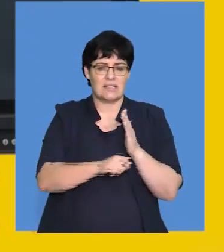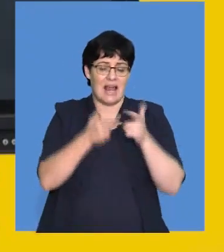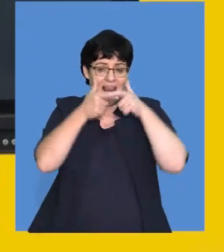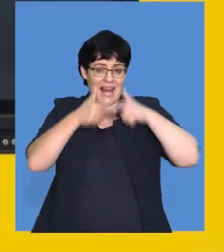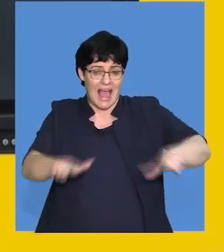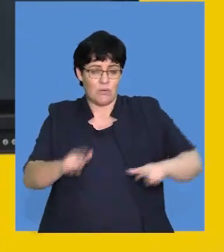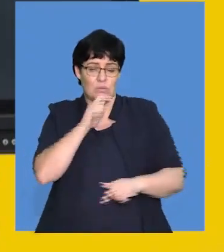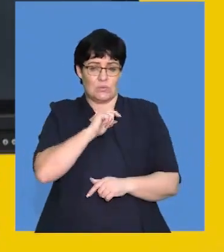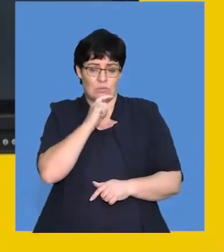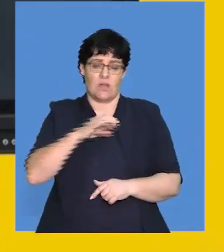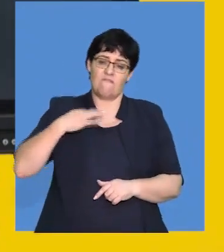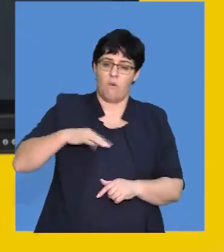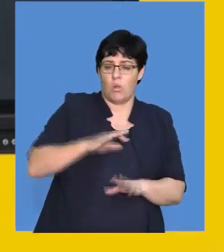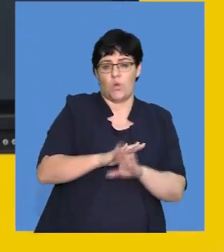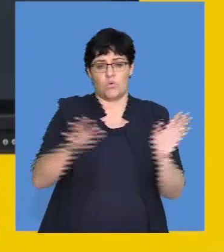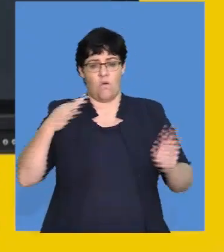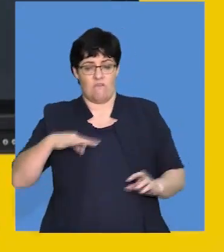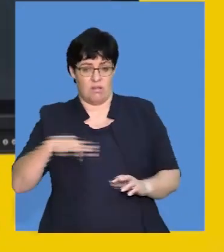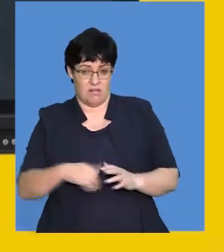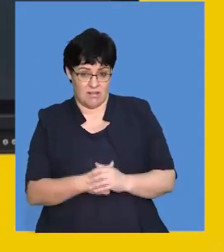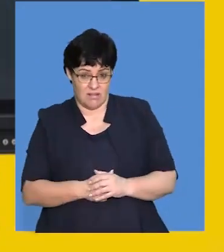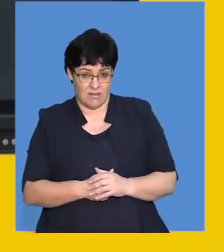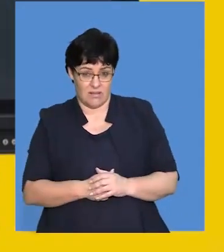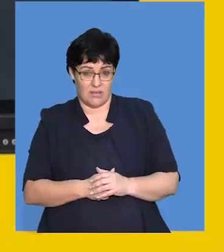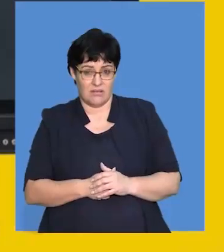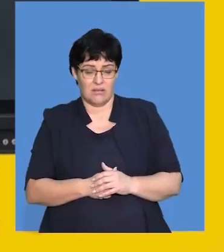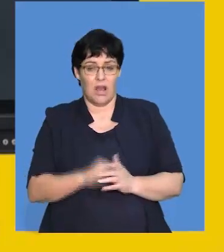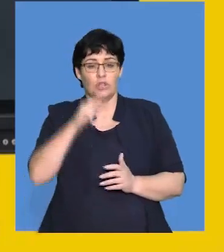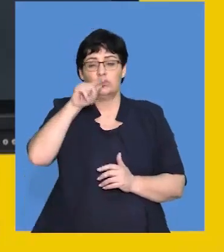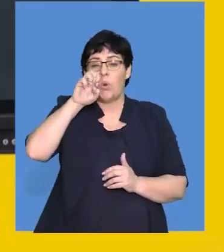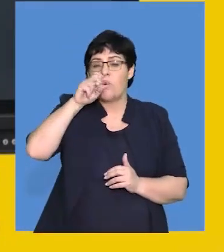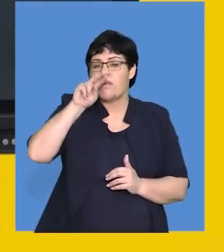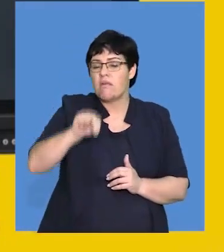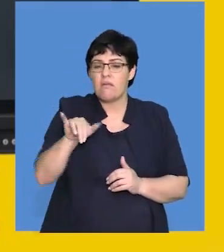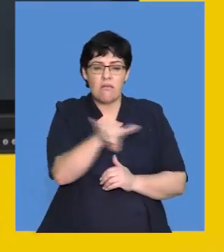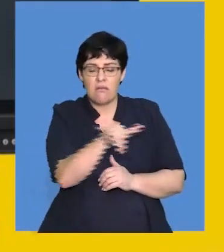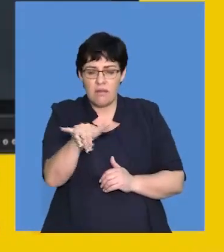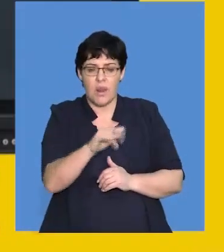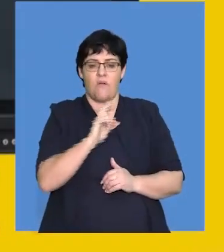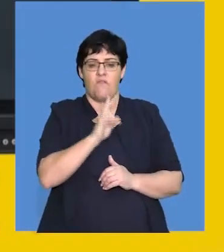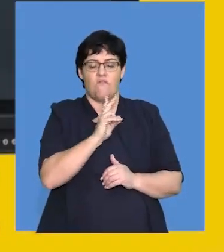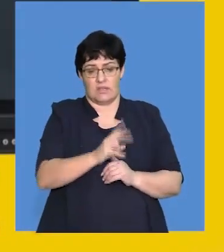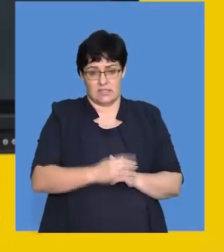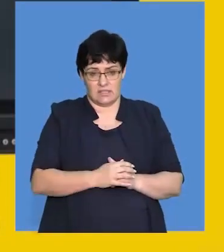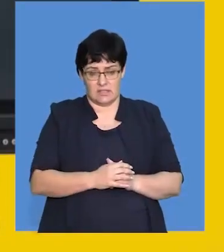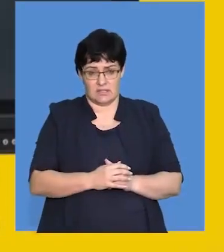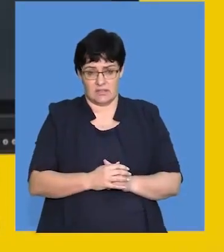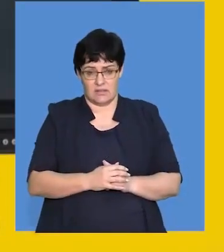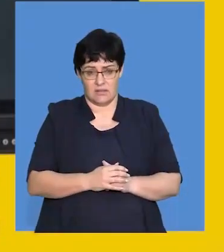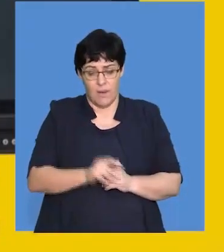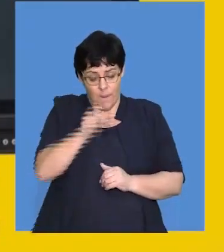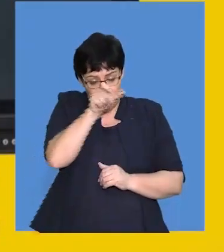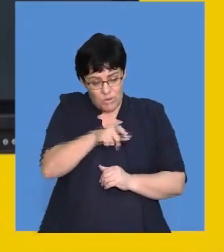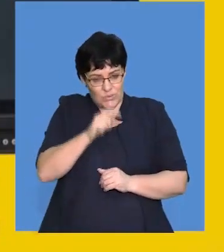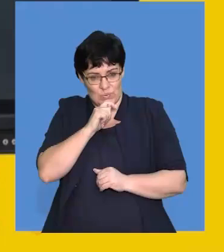use, formal or informal. What tone of voice would the person use